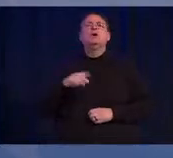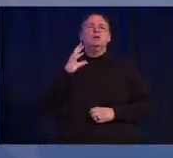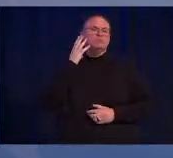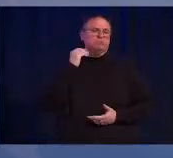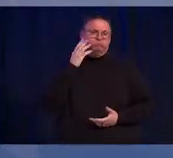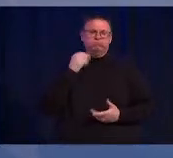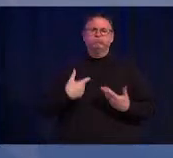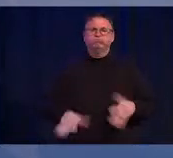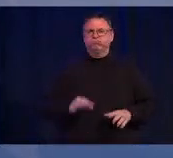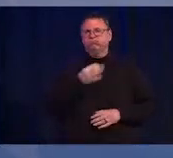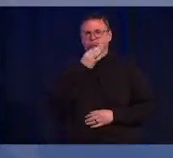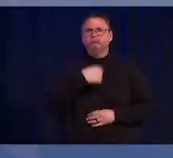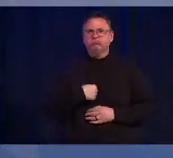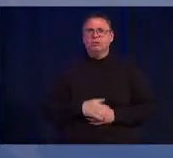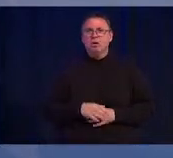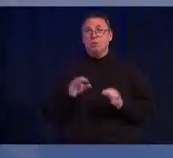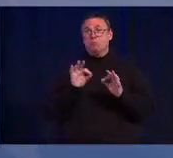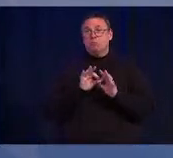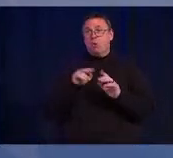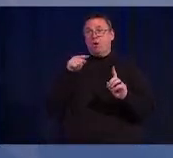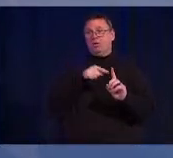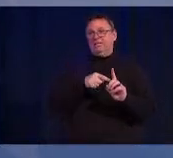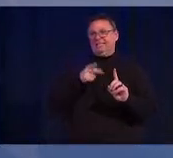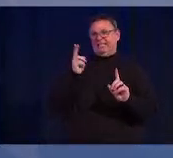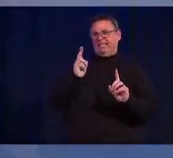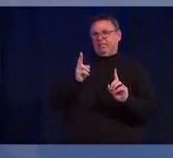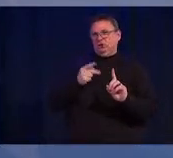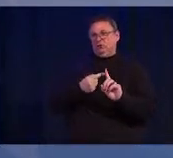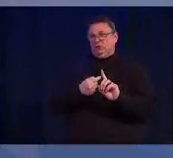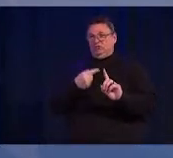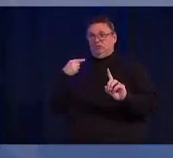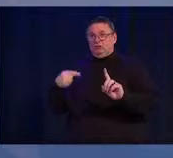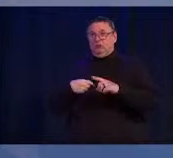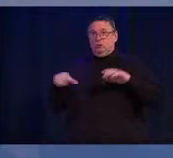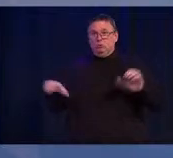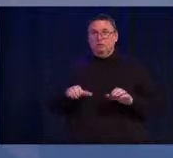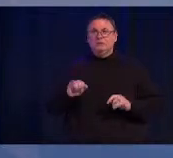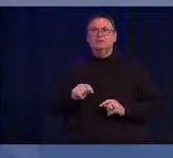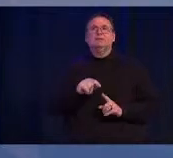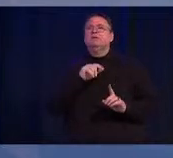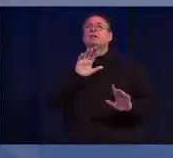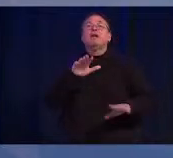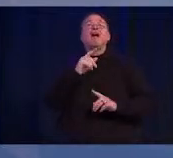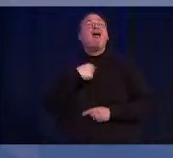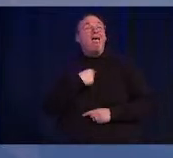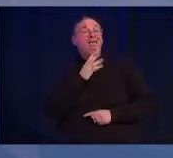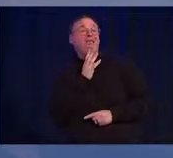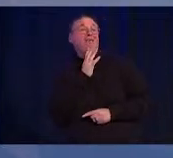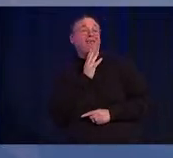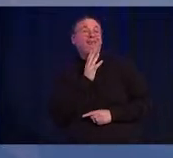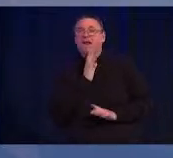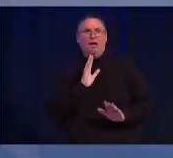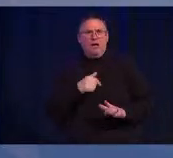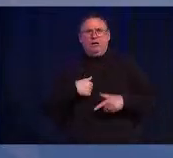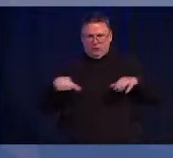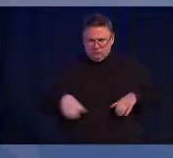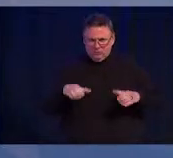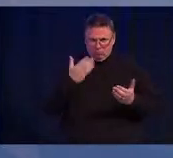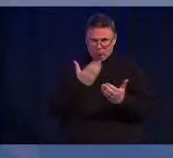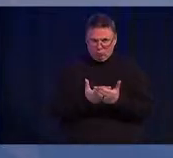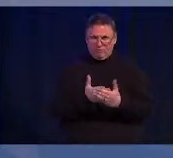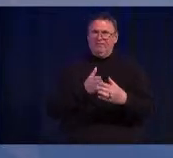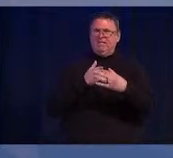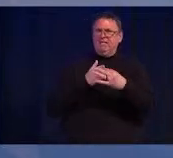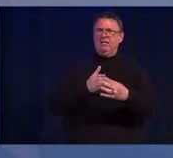whether you get something done, not whether you're going to say you're going to do it, and I can give you proven leadership with results and